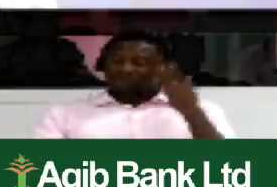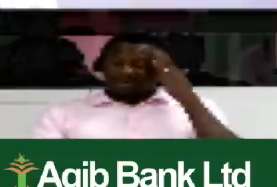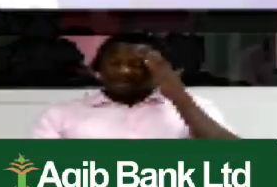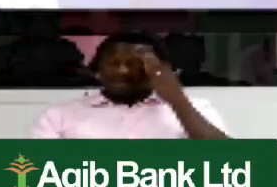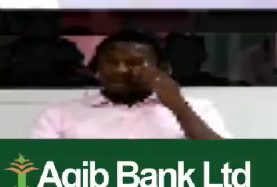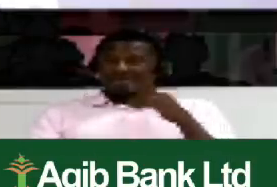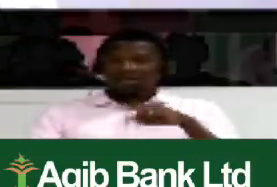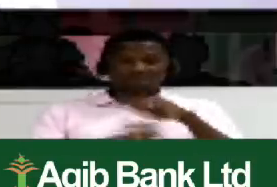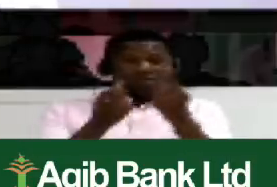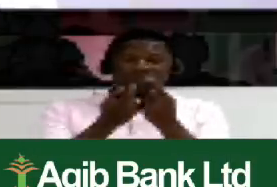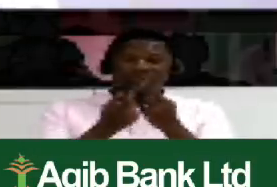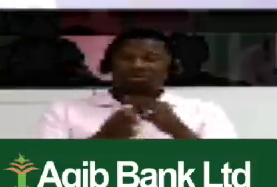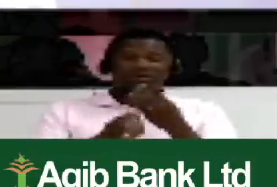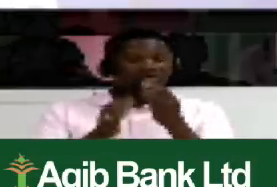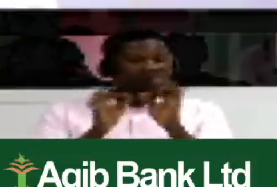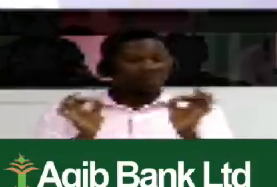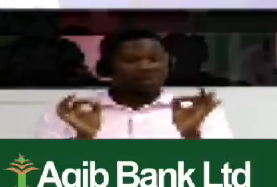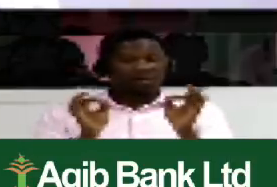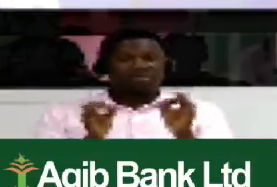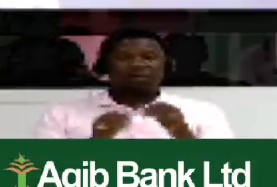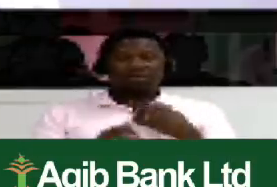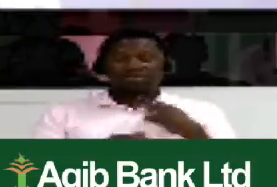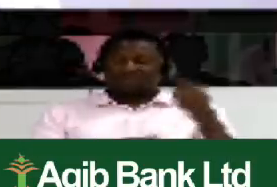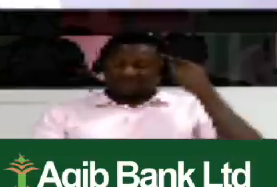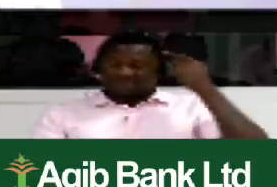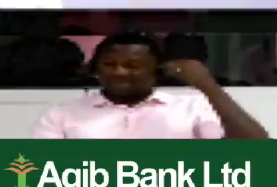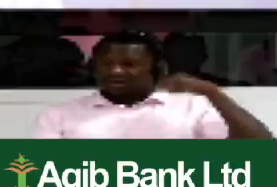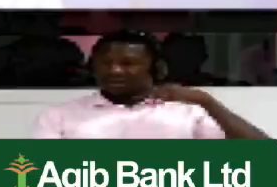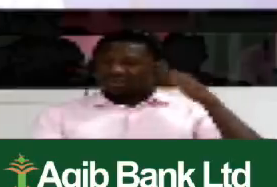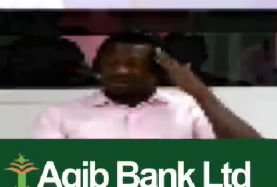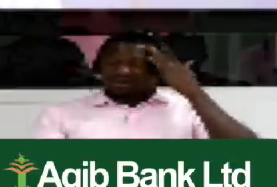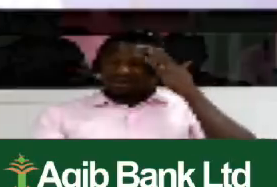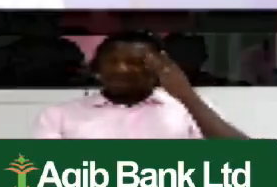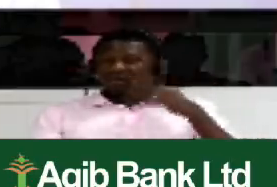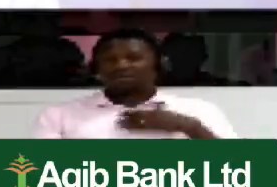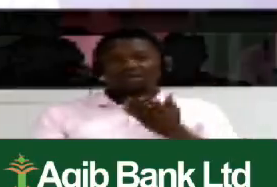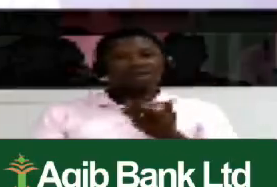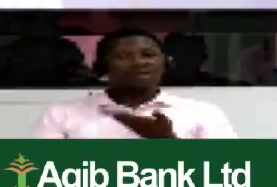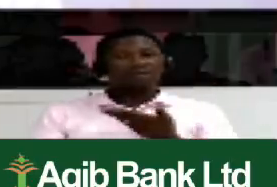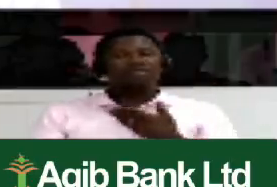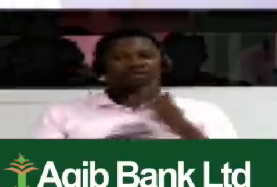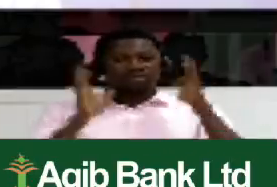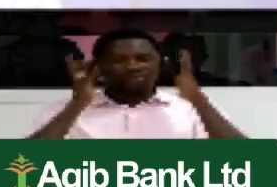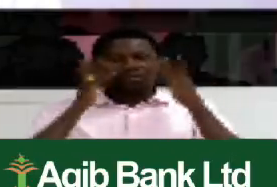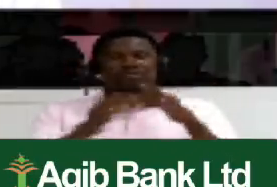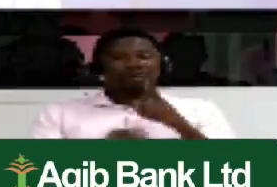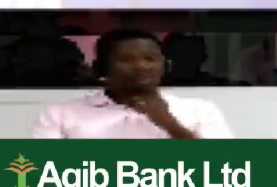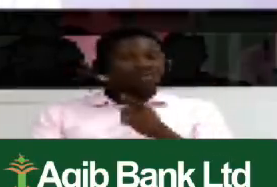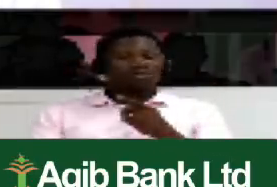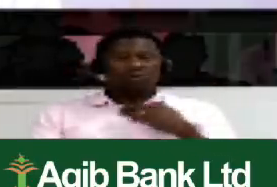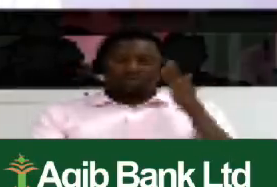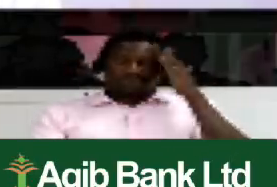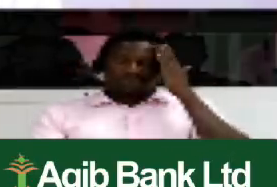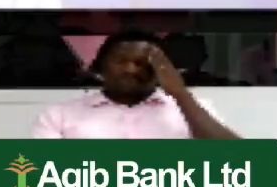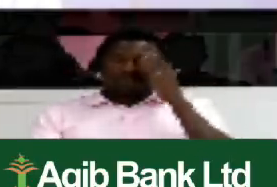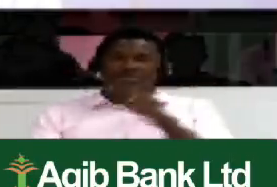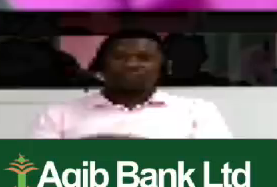go fine. But in our minds, obviously, we know obviously it's going to be problematic. That we know that.